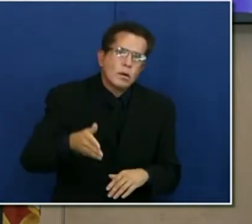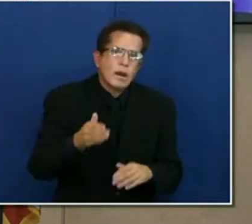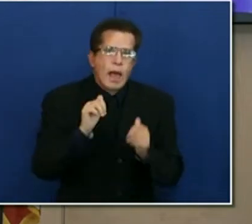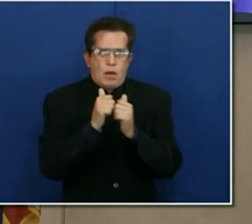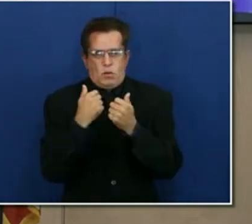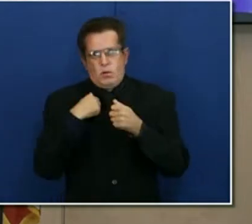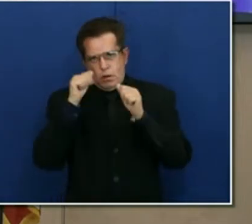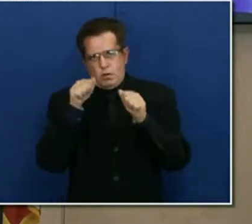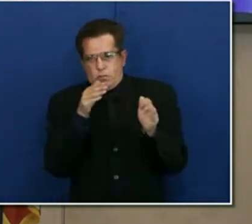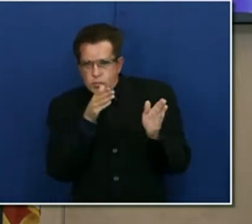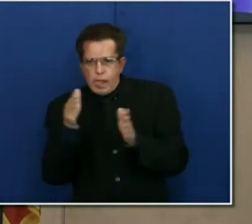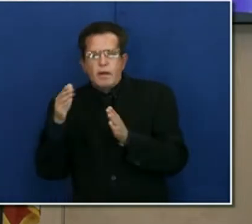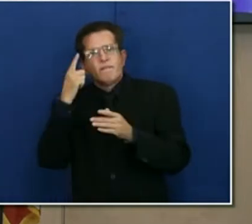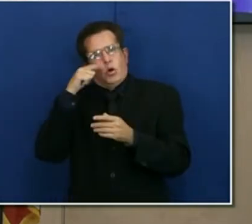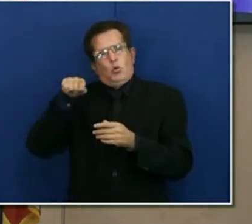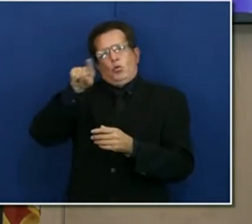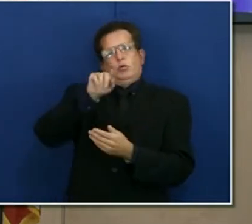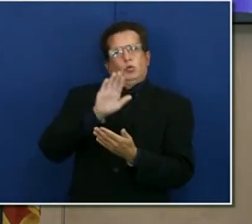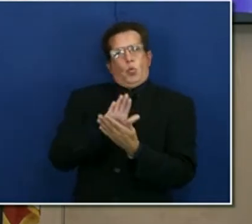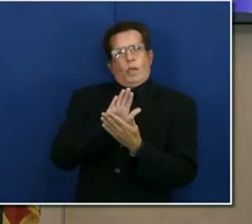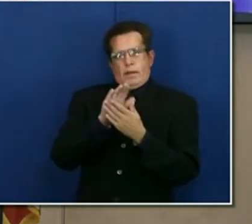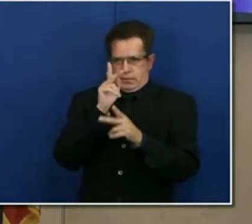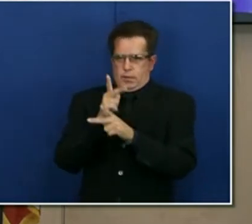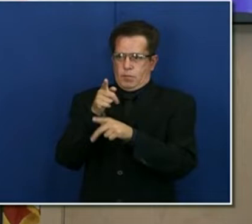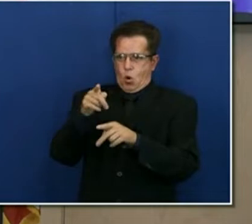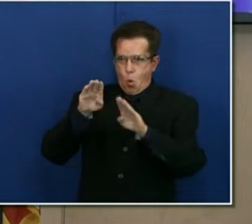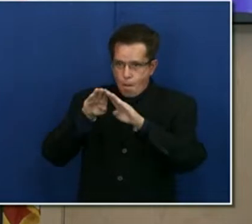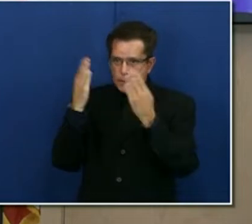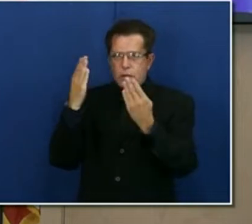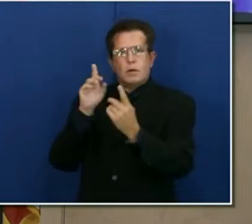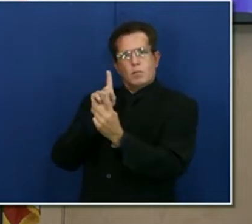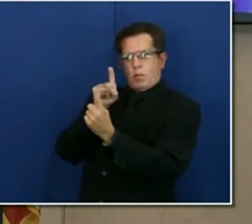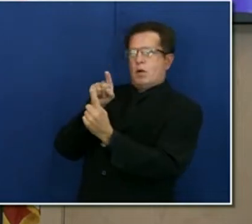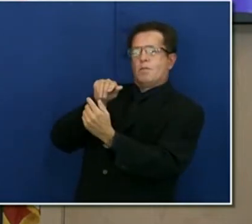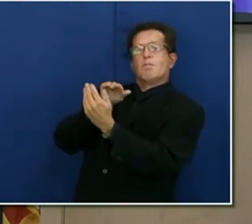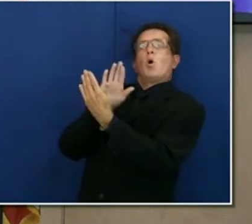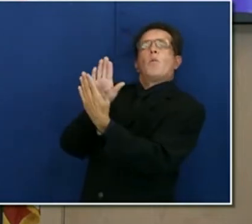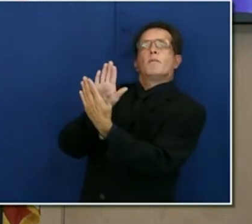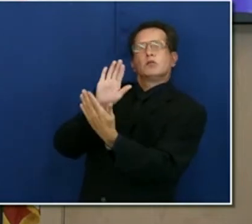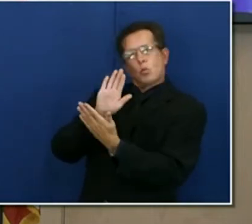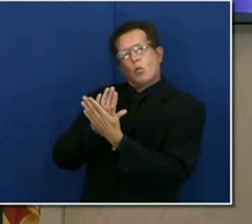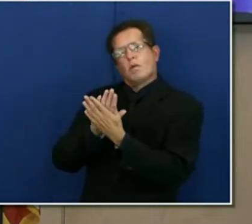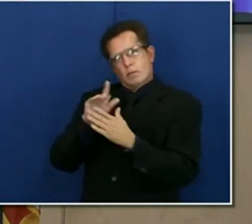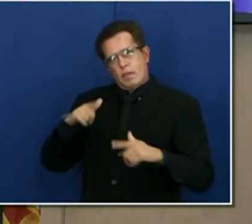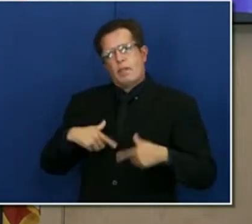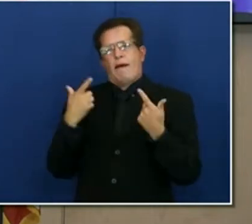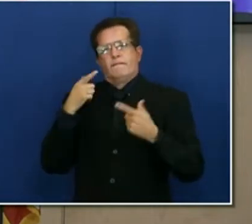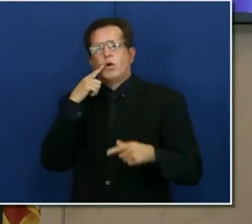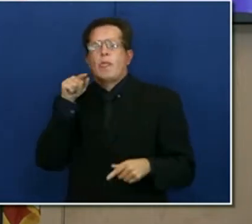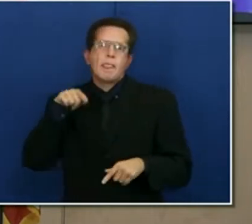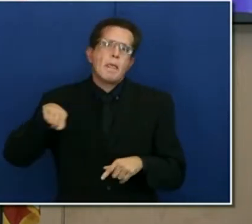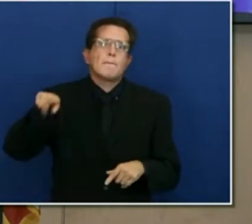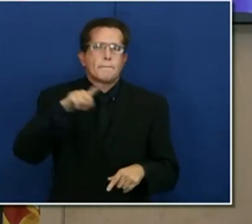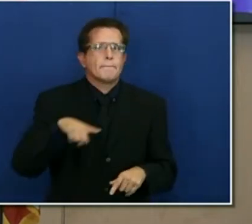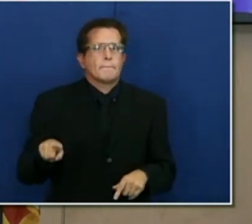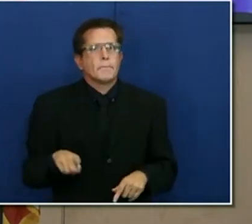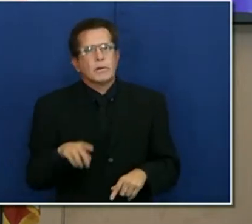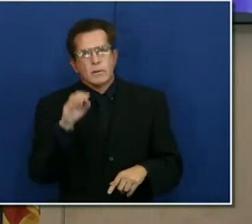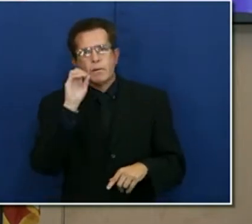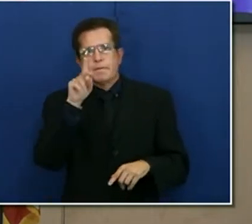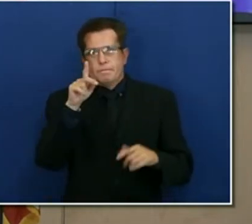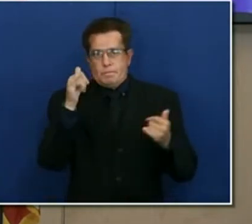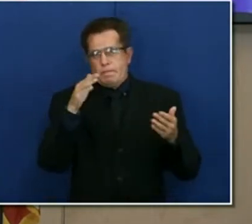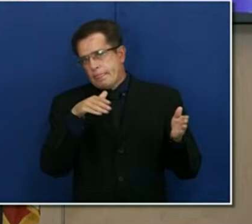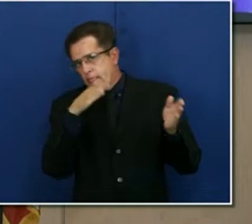accurately reflect how many schools are open in what configuration and what the public health situation looks like for each of those. With that, let's jump